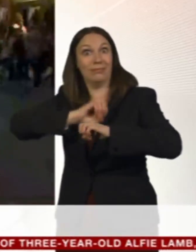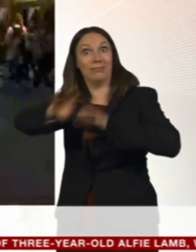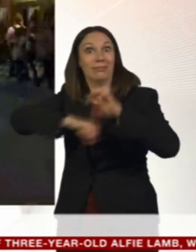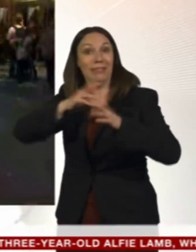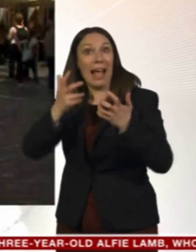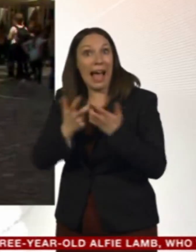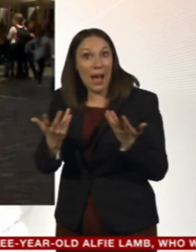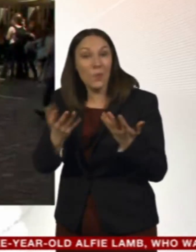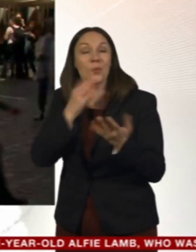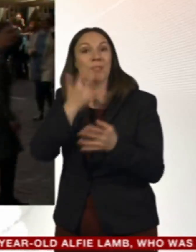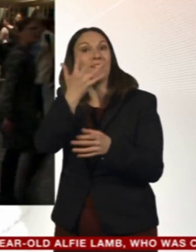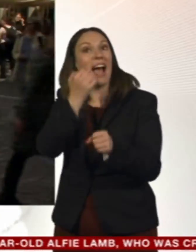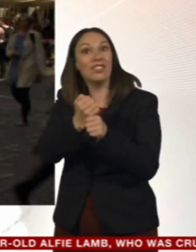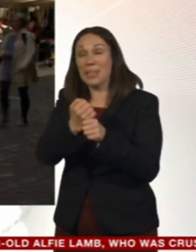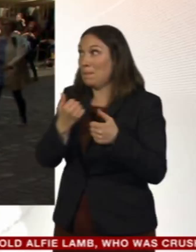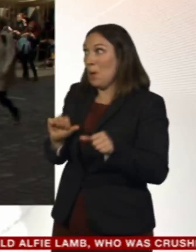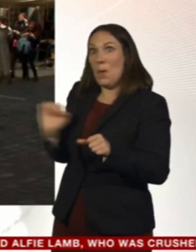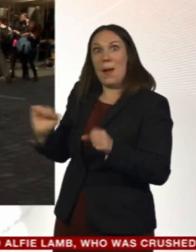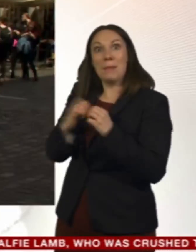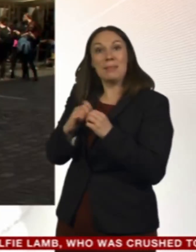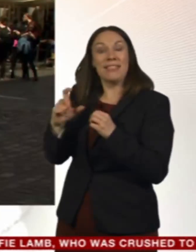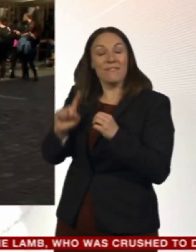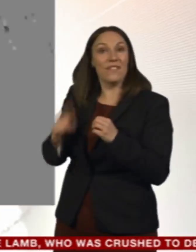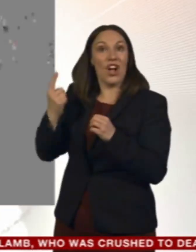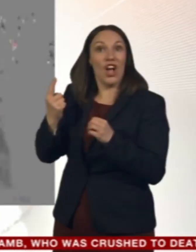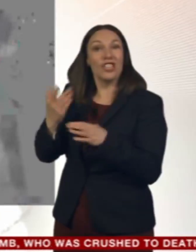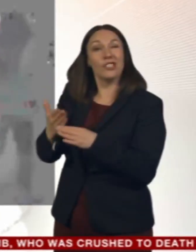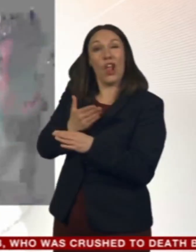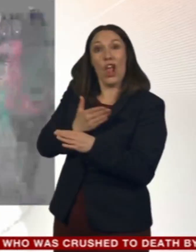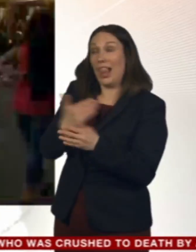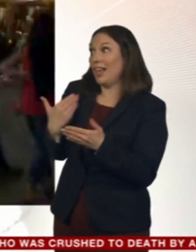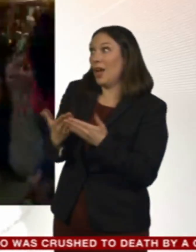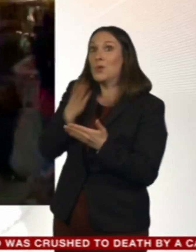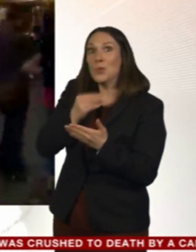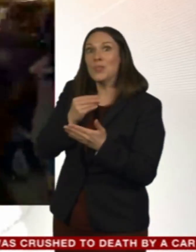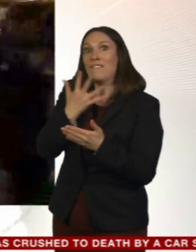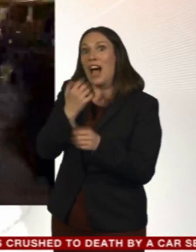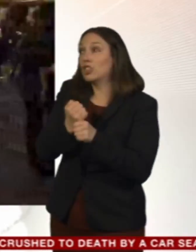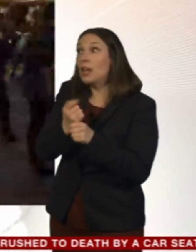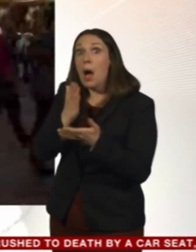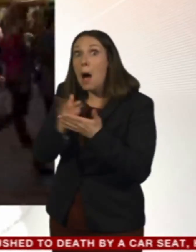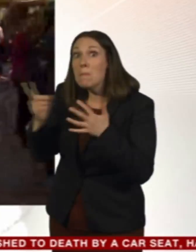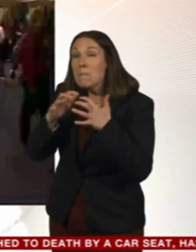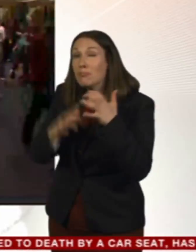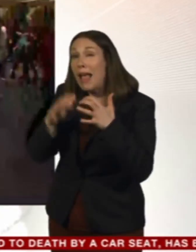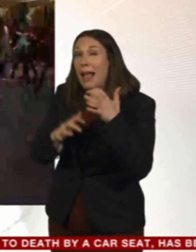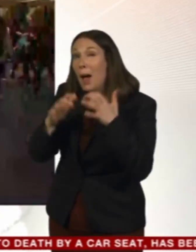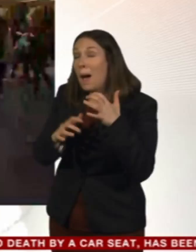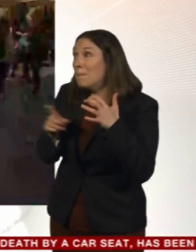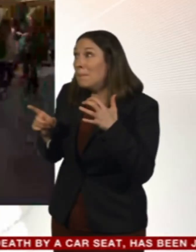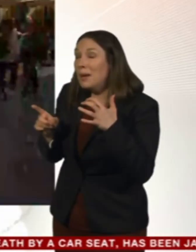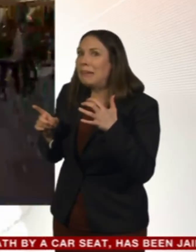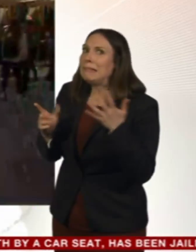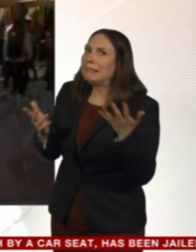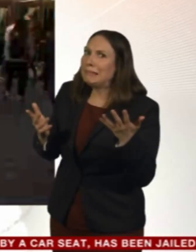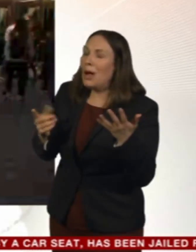to go live using a commercial 5G internet connection. If we are breaking it though, that may be because, as you heard in